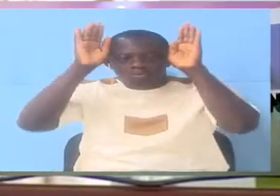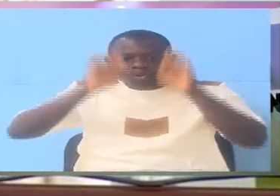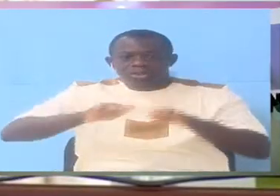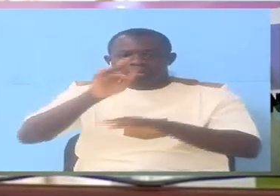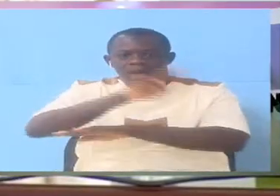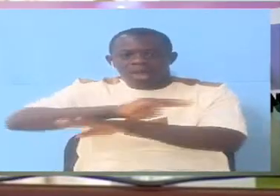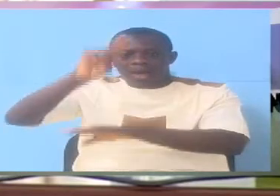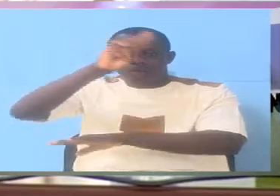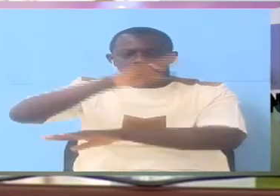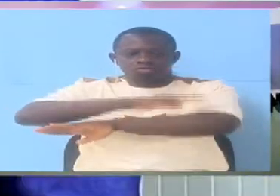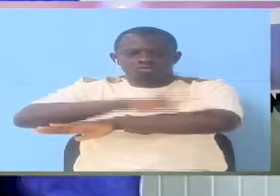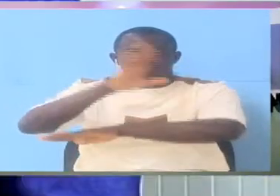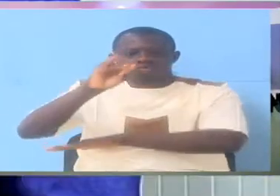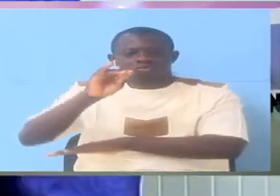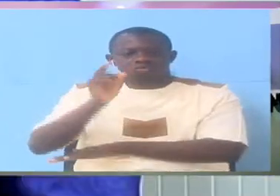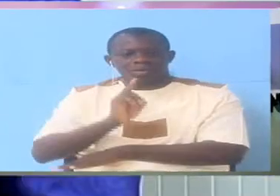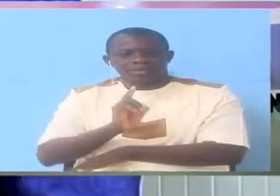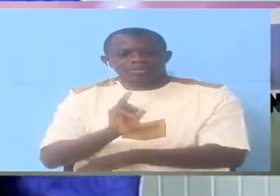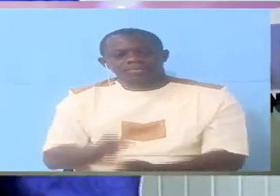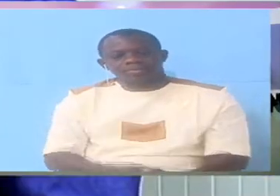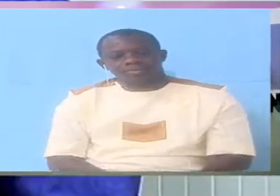bora Muslim karambumbato.